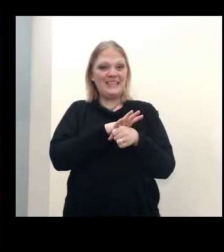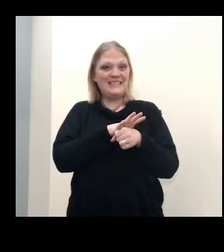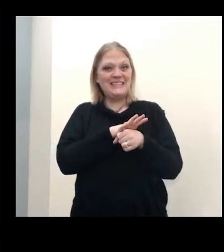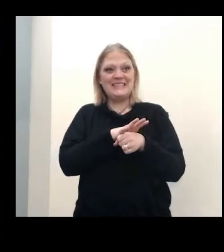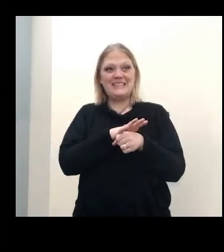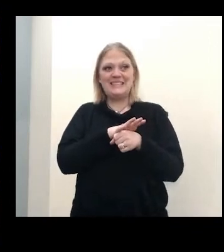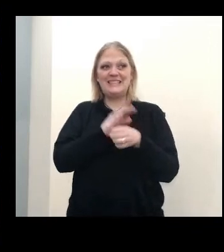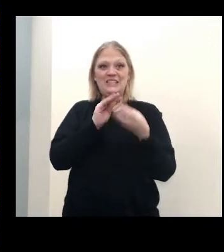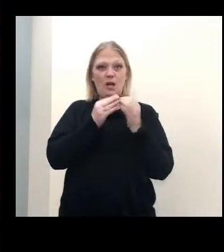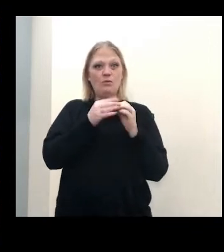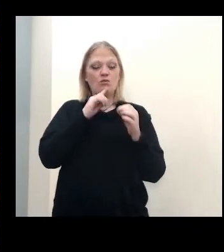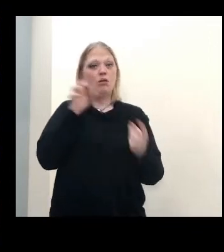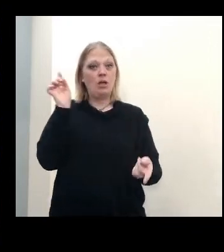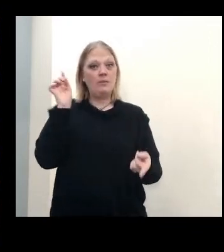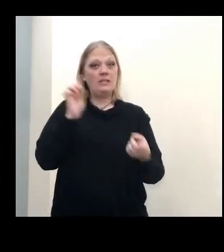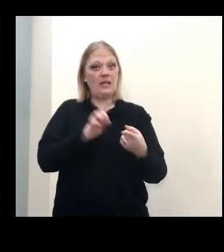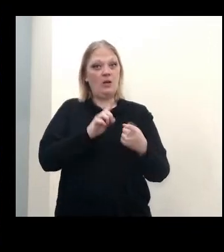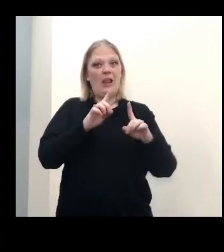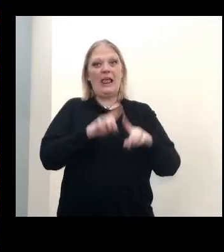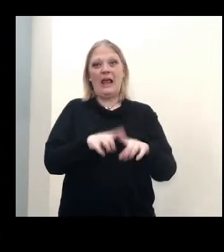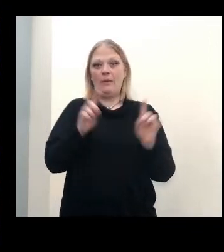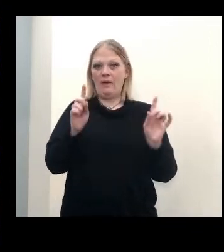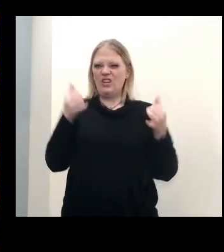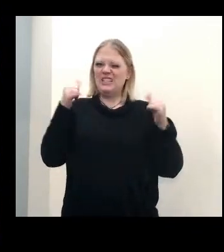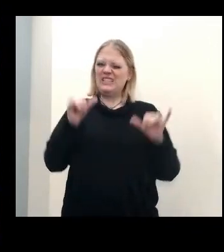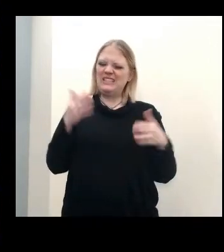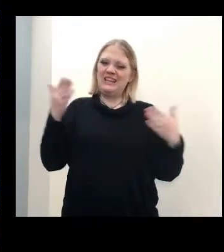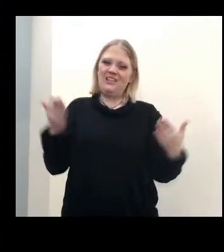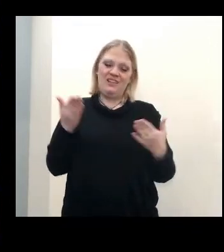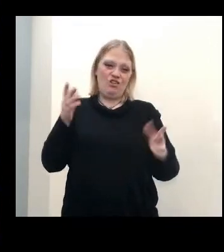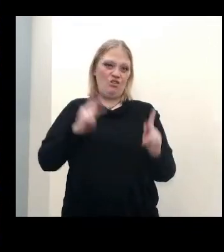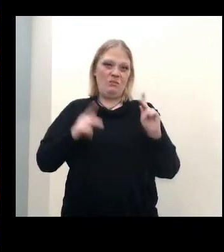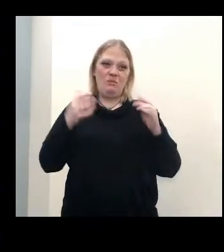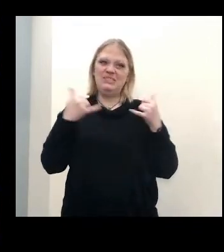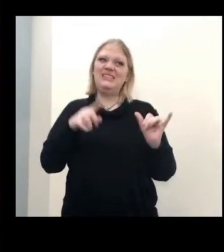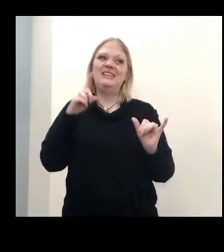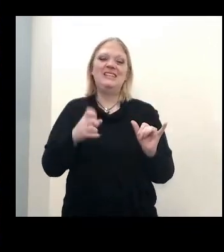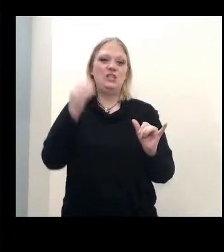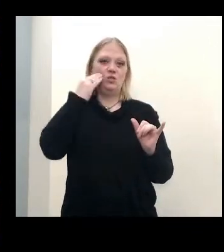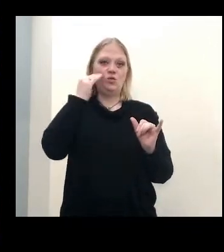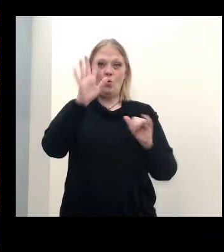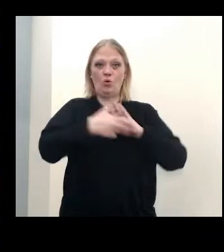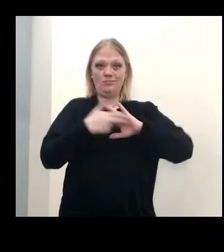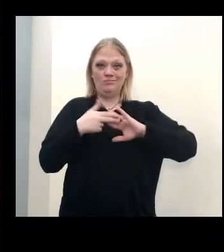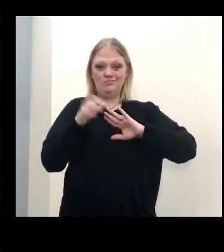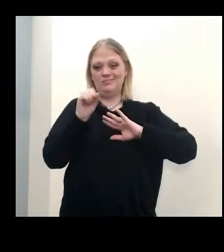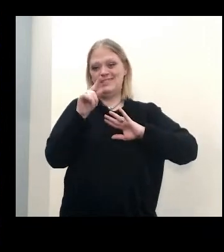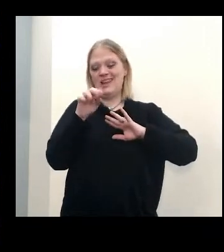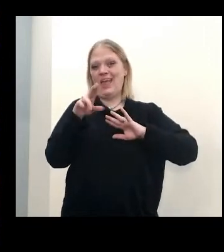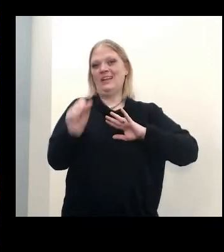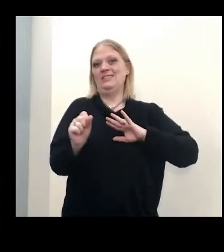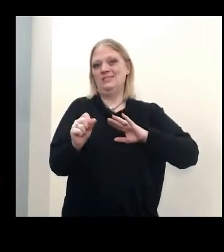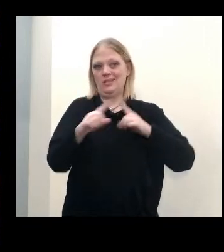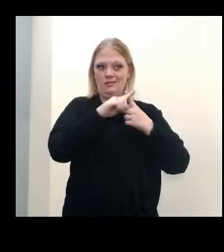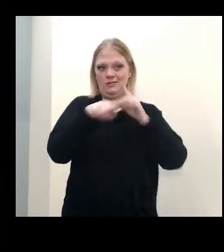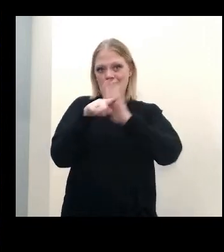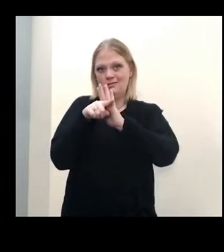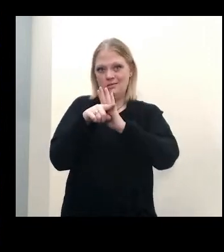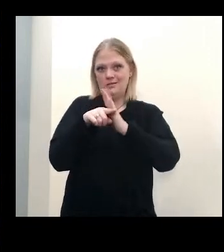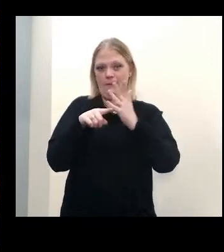COVID-19 the numbers are coming down. However, it's still here, and people still need to know their status to be able